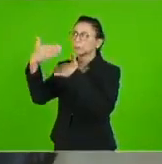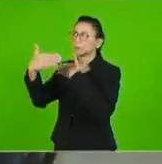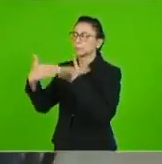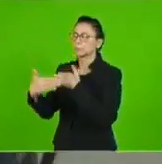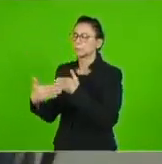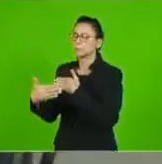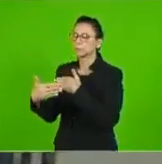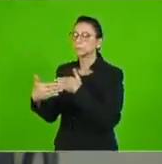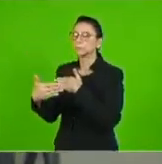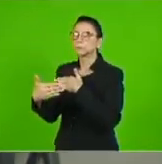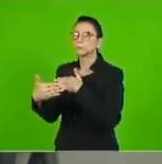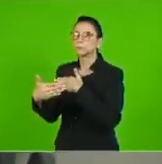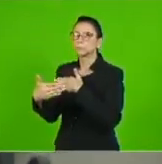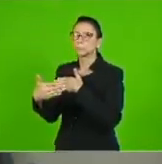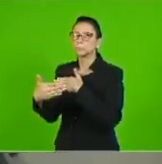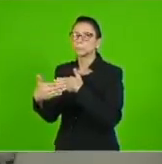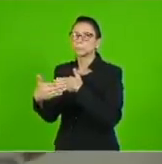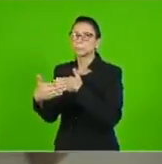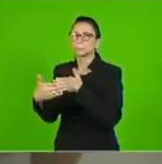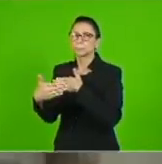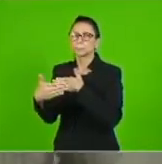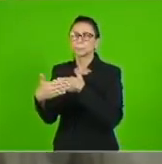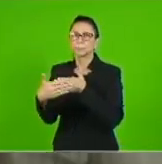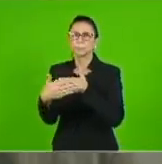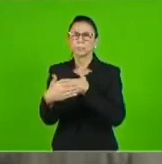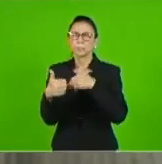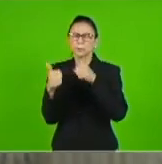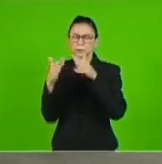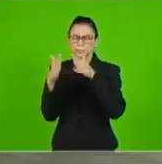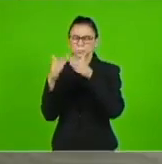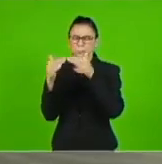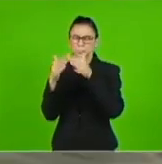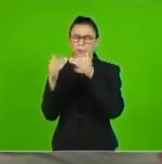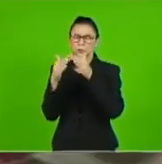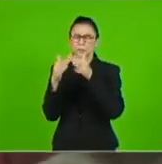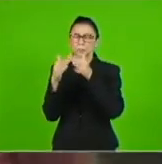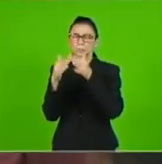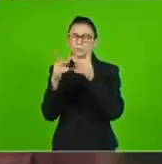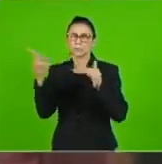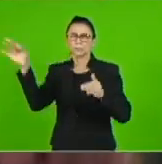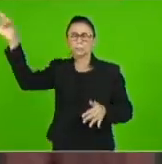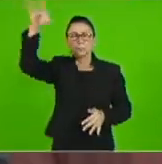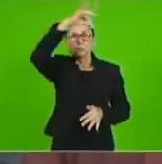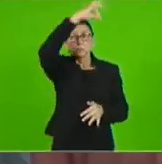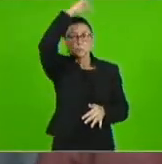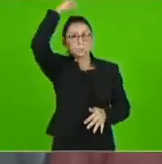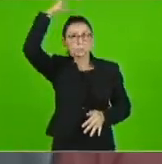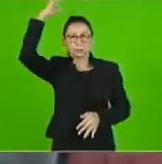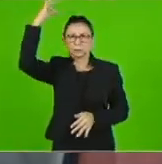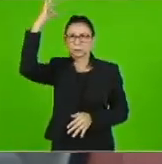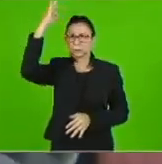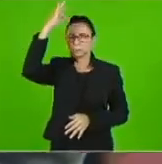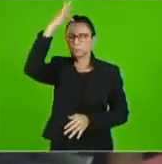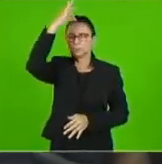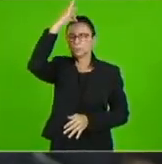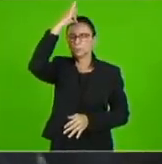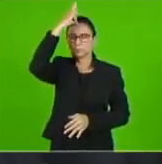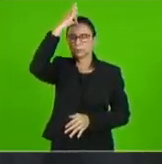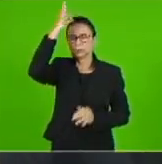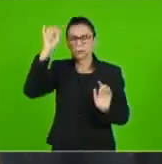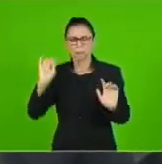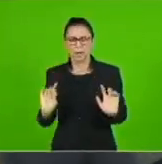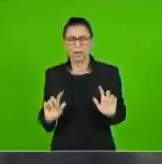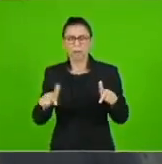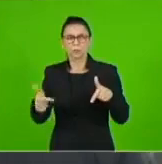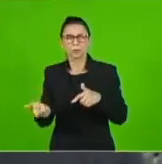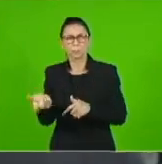into your presence at this moment, and we supplicate that your Holy Spirit may